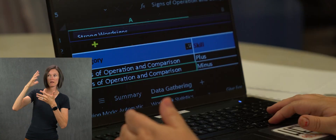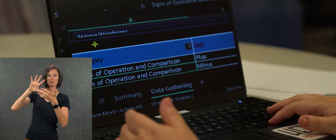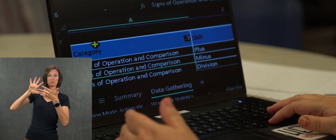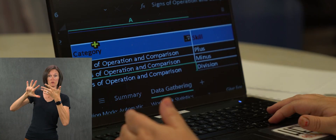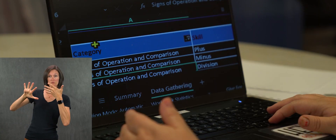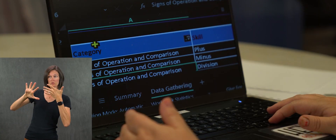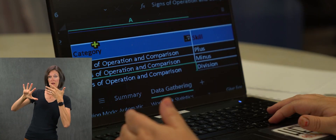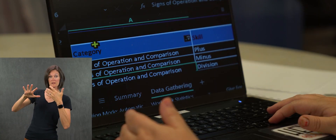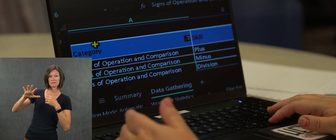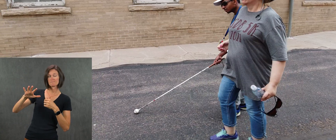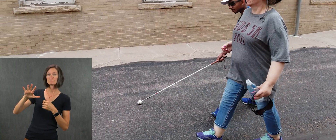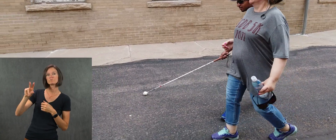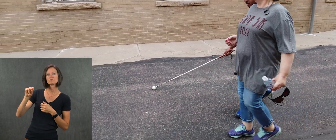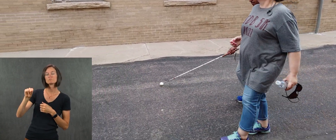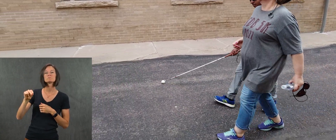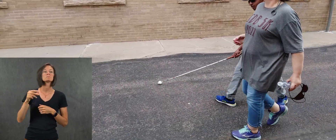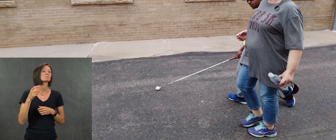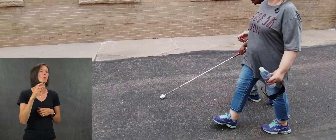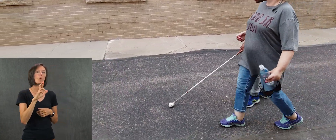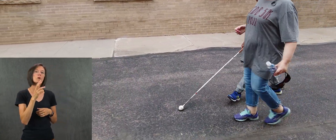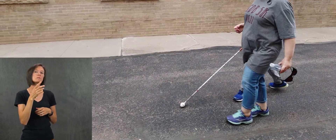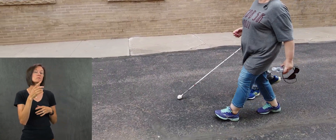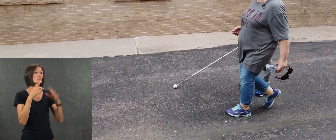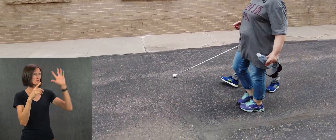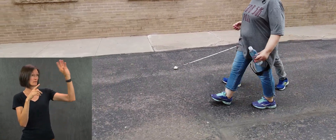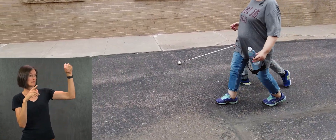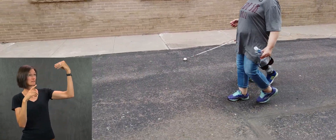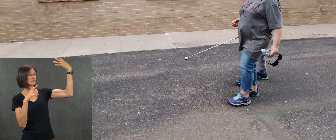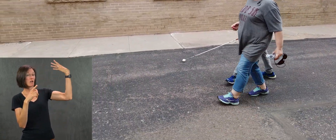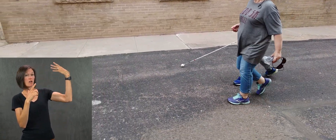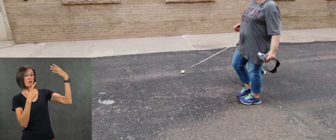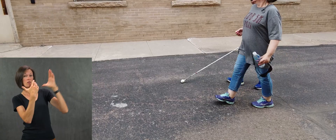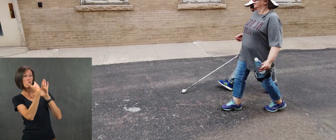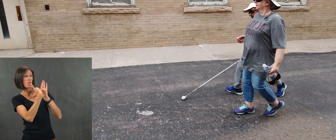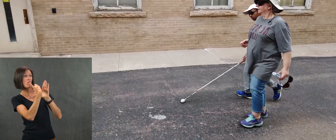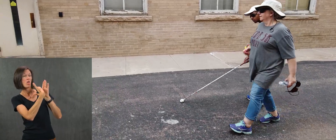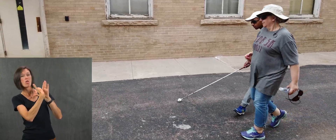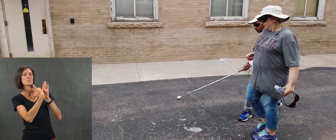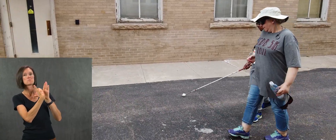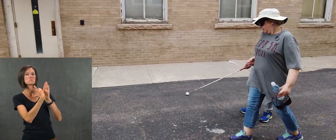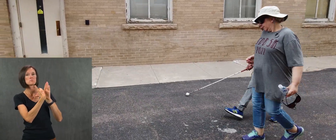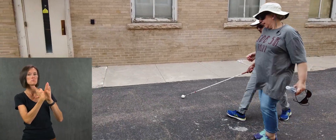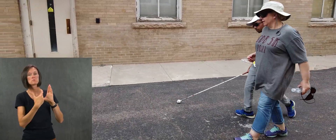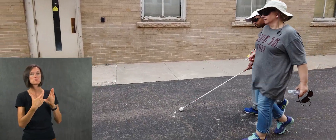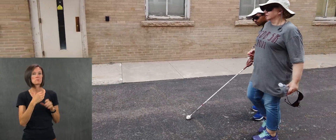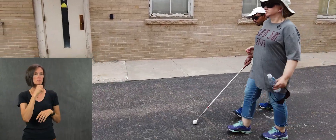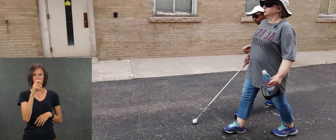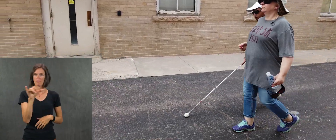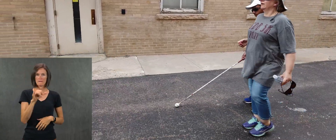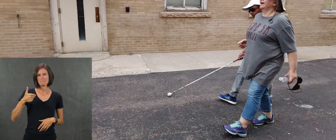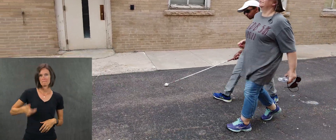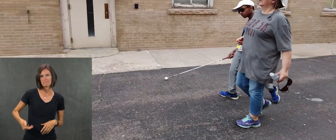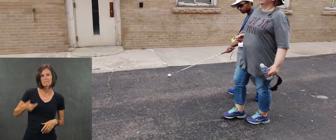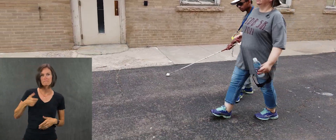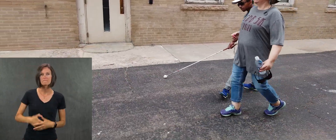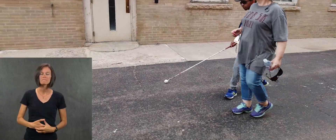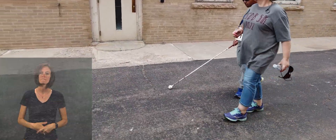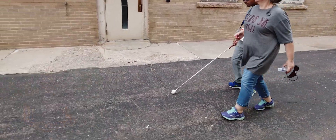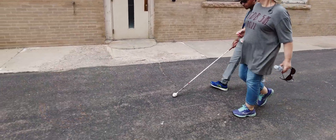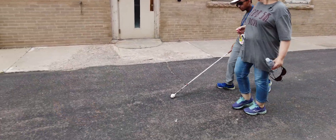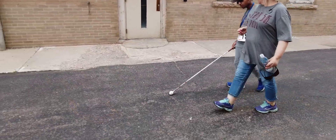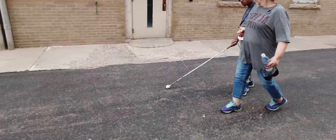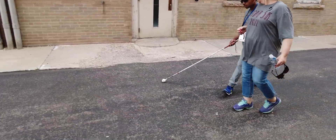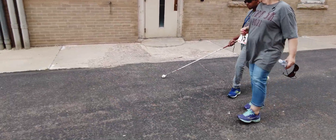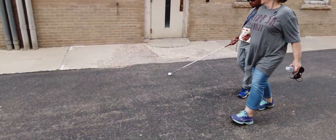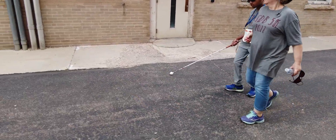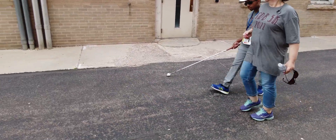contrast as I do, or that aren't as bothered by the sun as I am. Montage of Amy